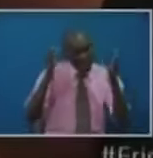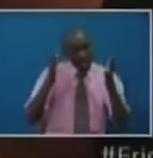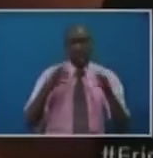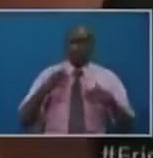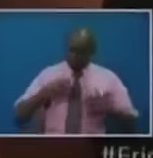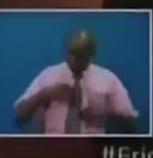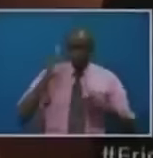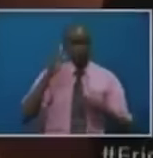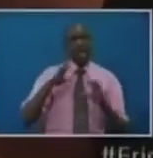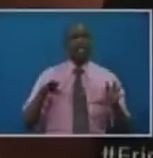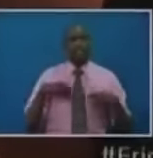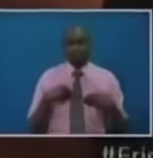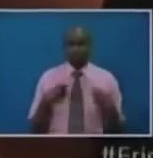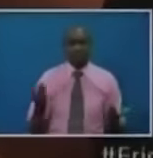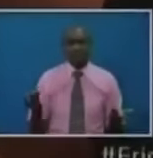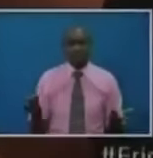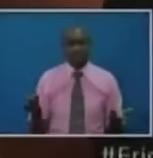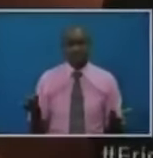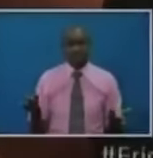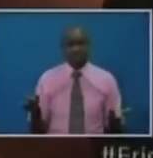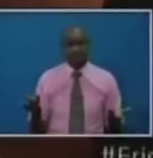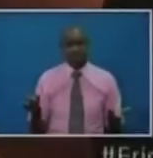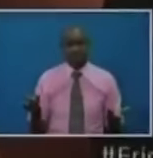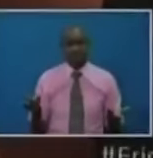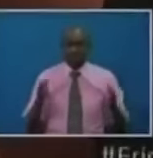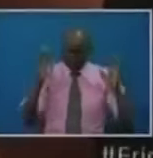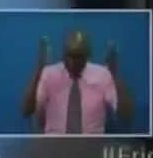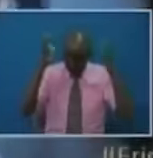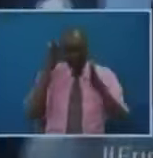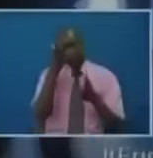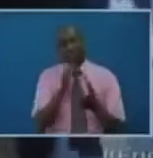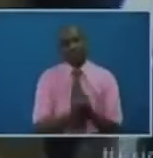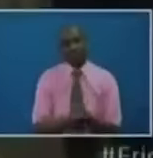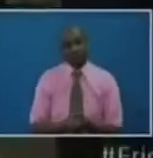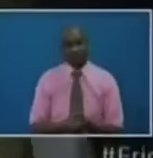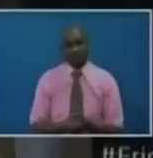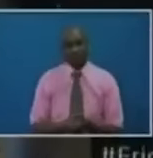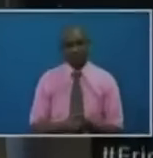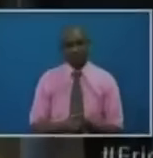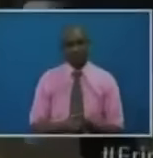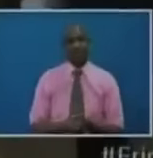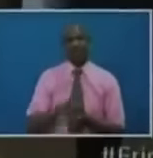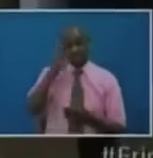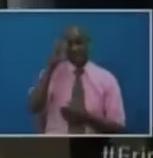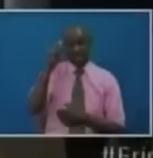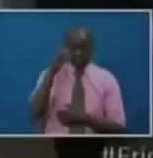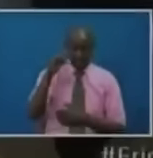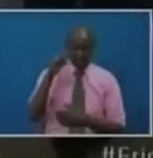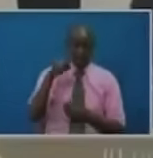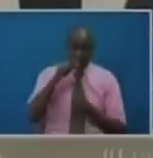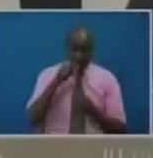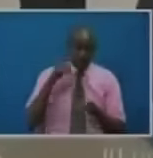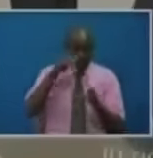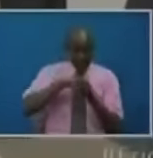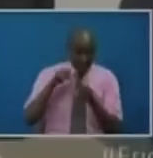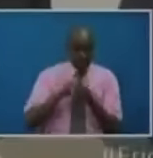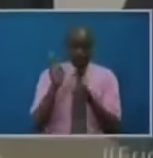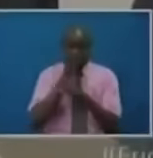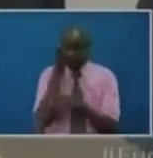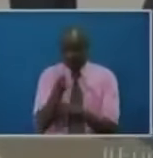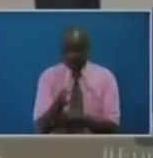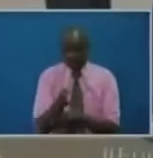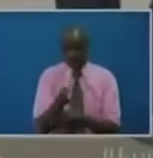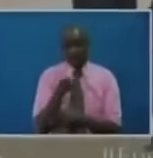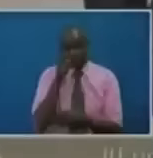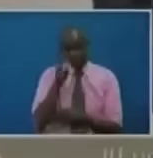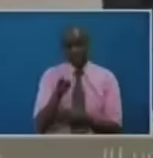should accept losing and should celebrate winning. The EAC facilitator for the Inter-Burundi Dialogue leaves